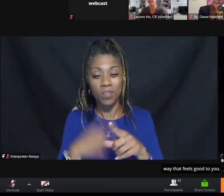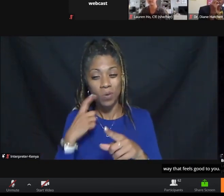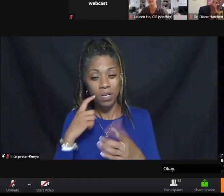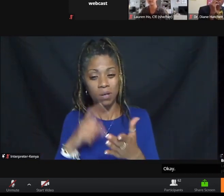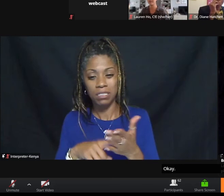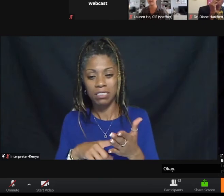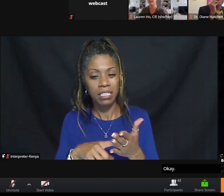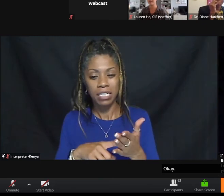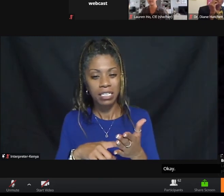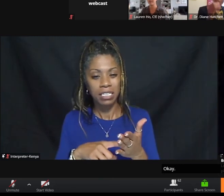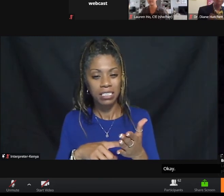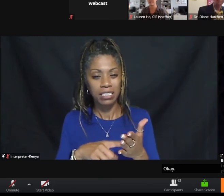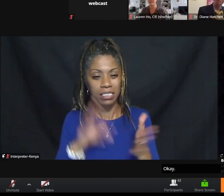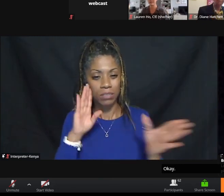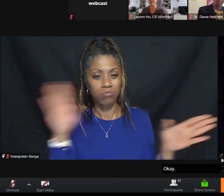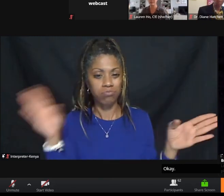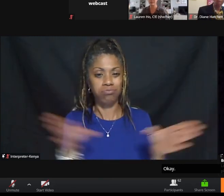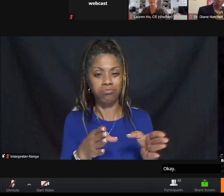Okay.